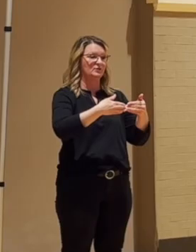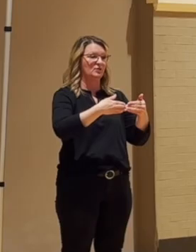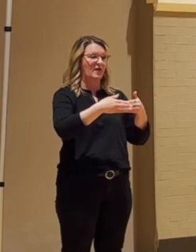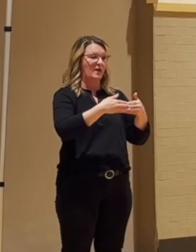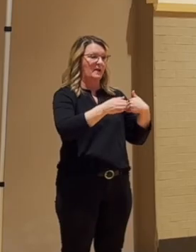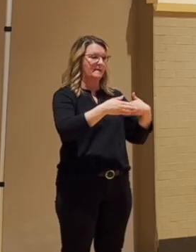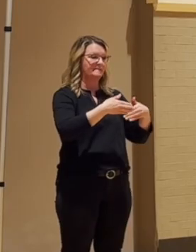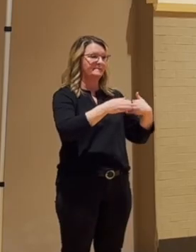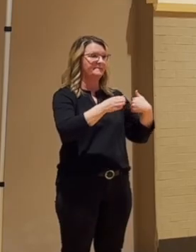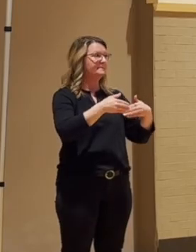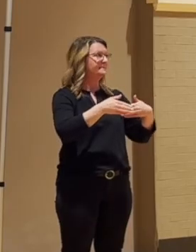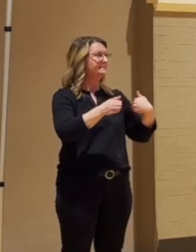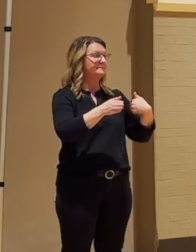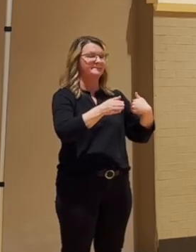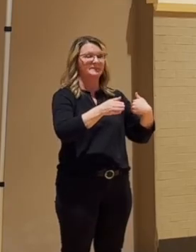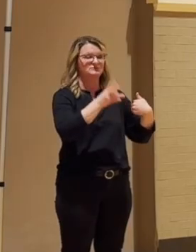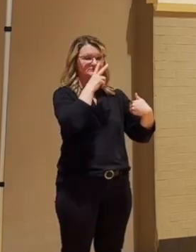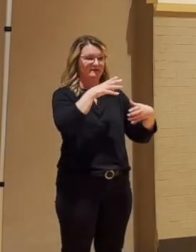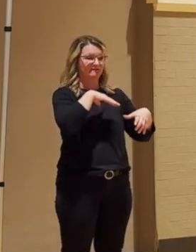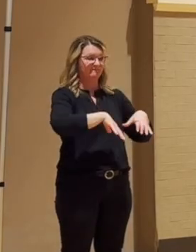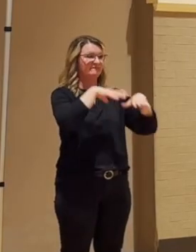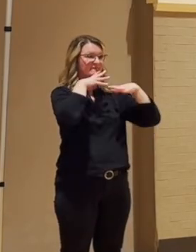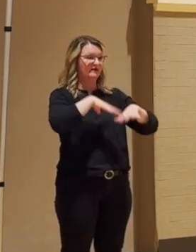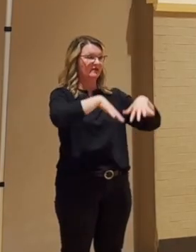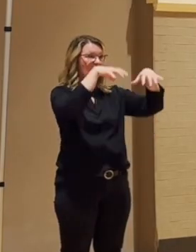modulates. So you see it build up and then